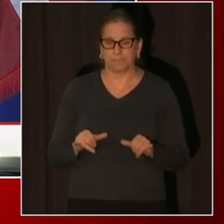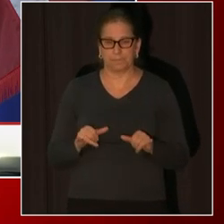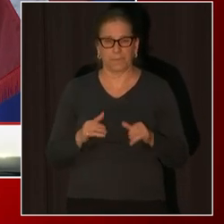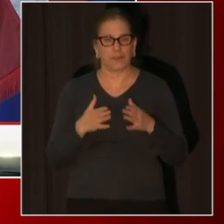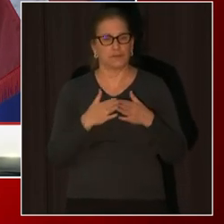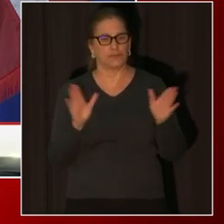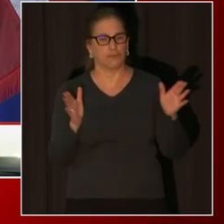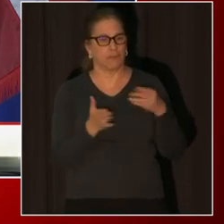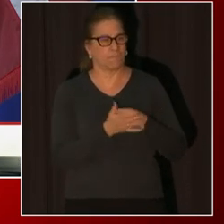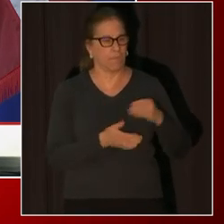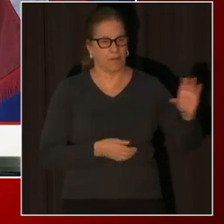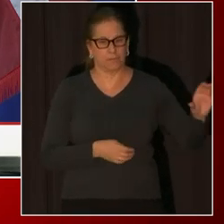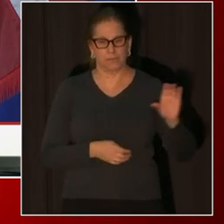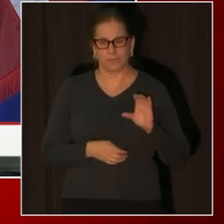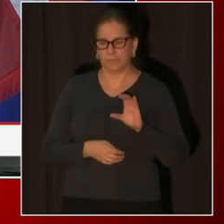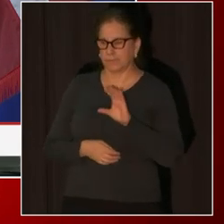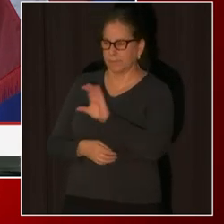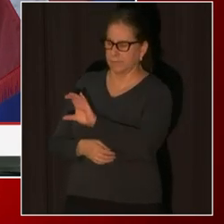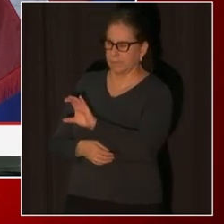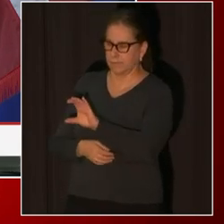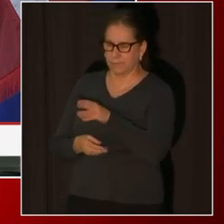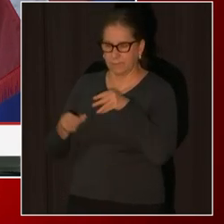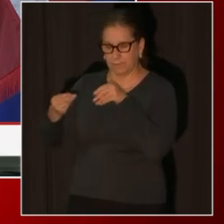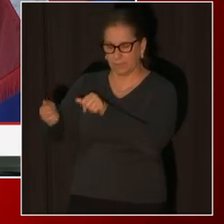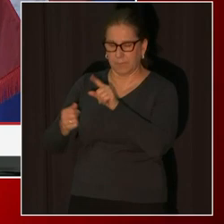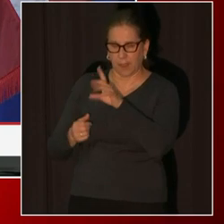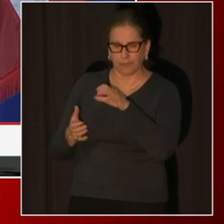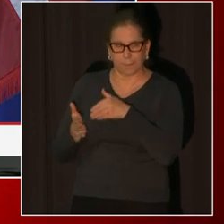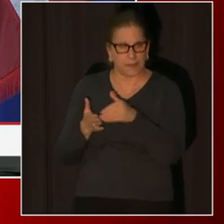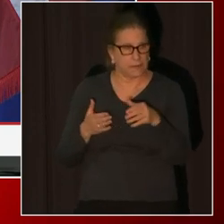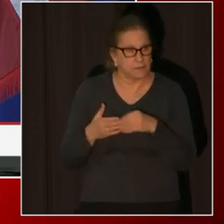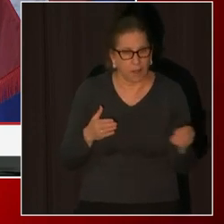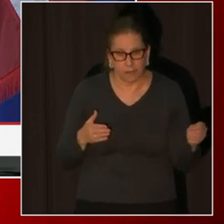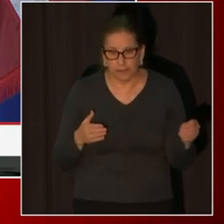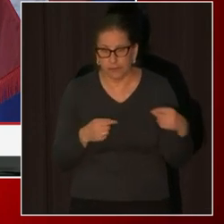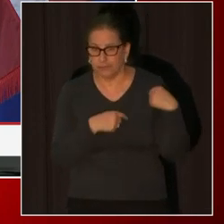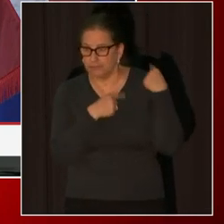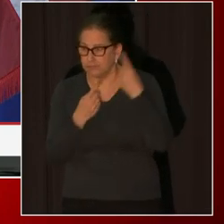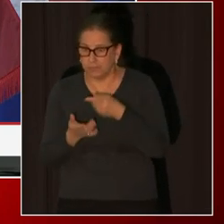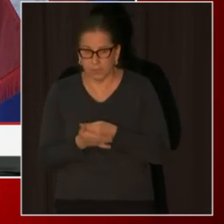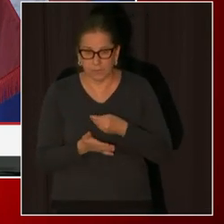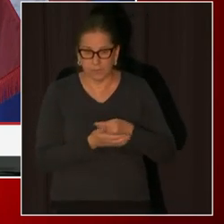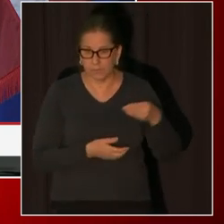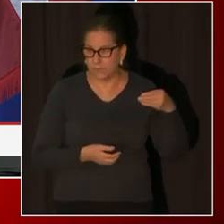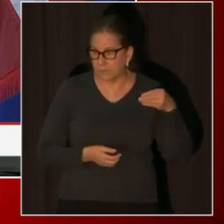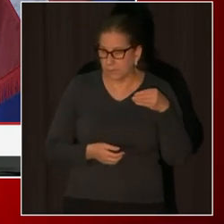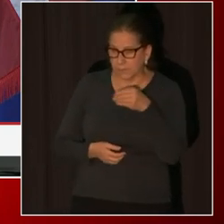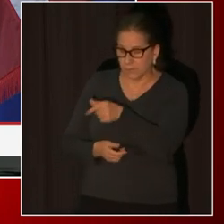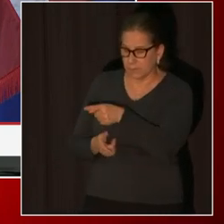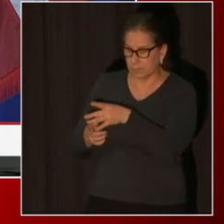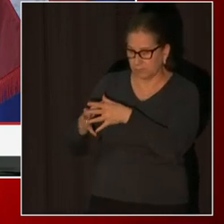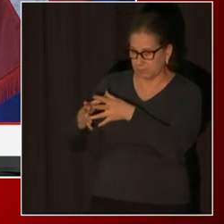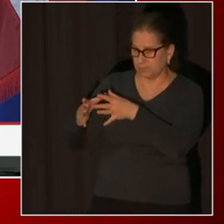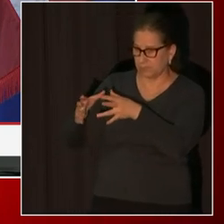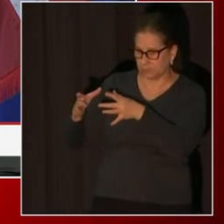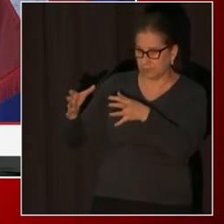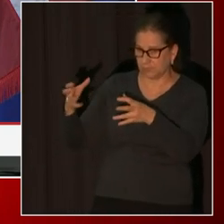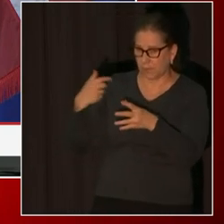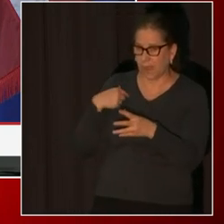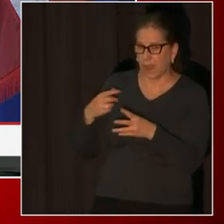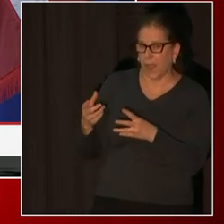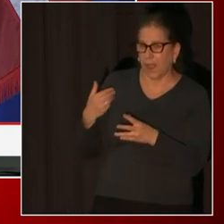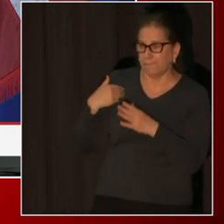million. And over the years, we have grown that. We've added a housing preservation fund, which